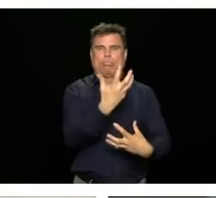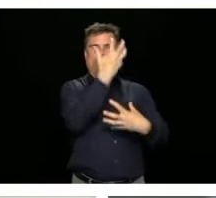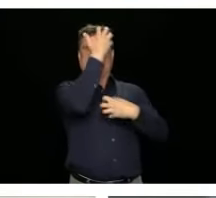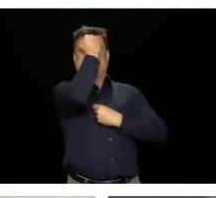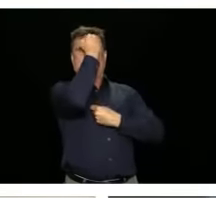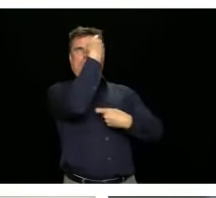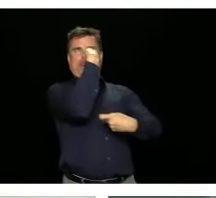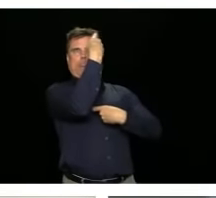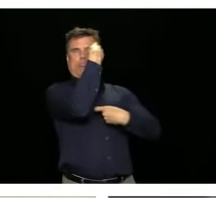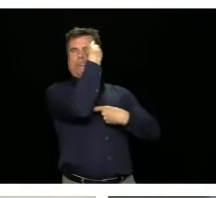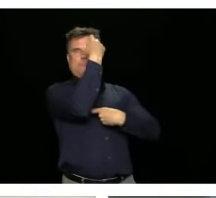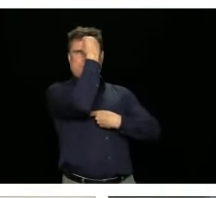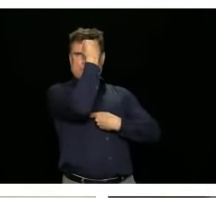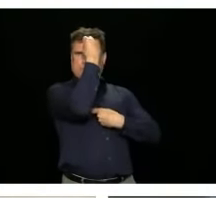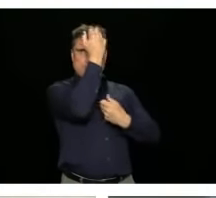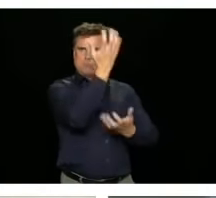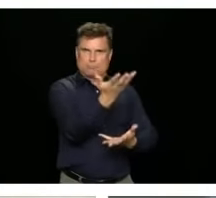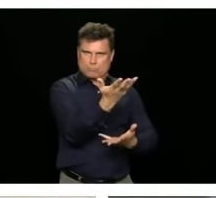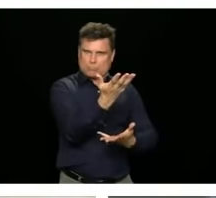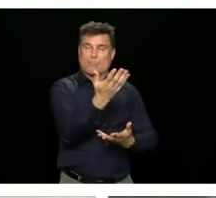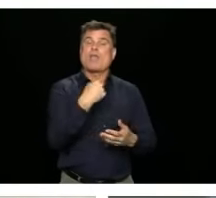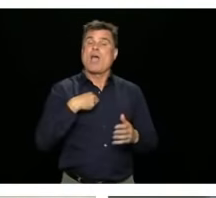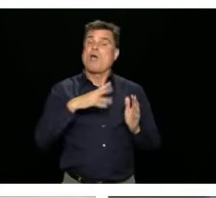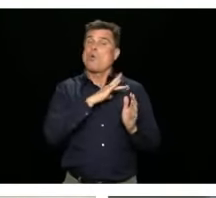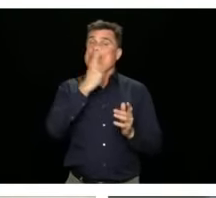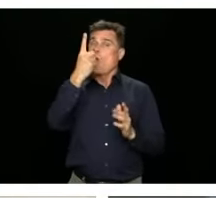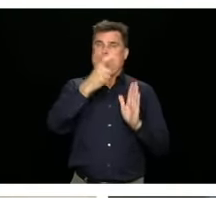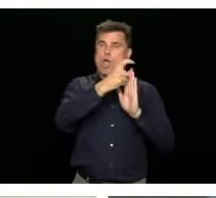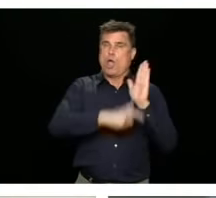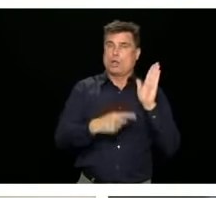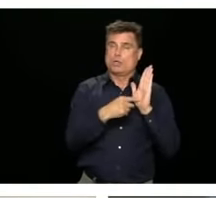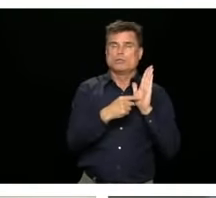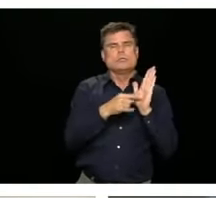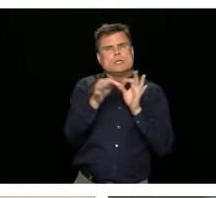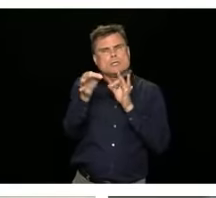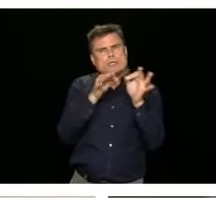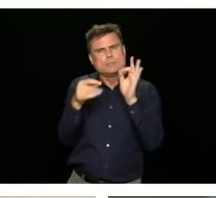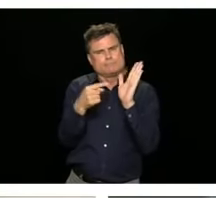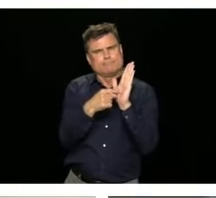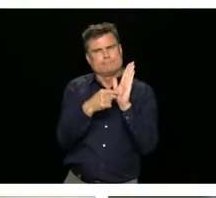of anti-racism can reassert